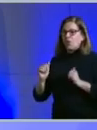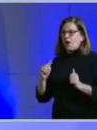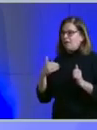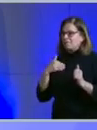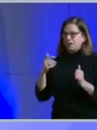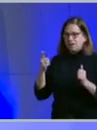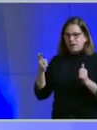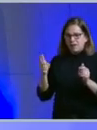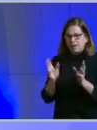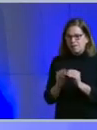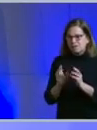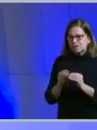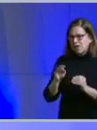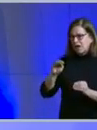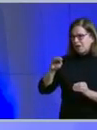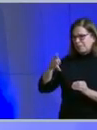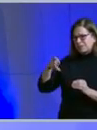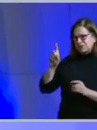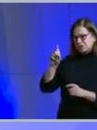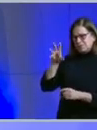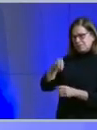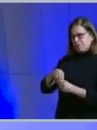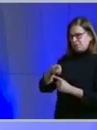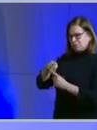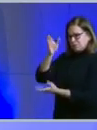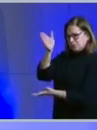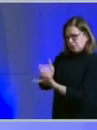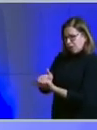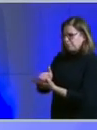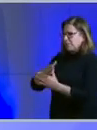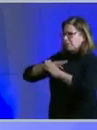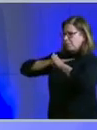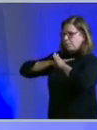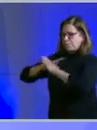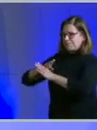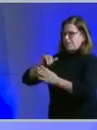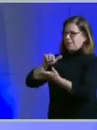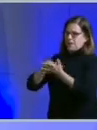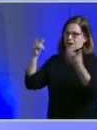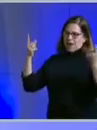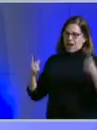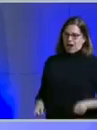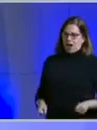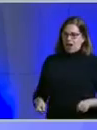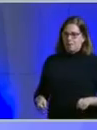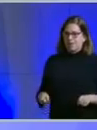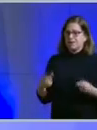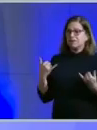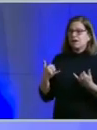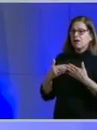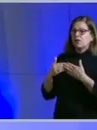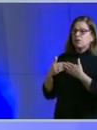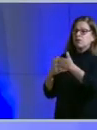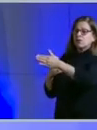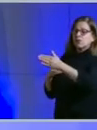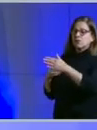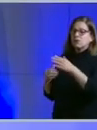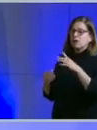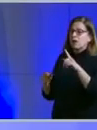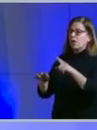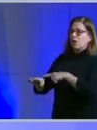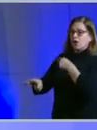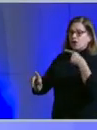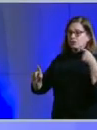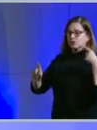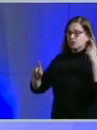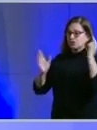to get involved in stopping that from occurring. When you talk long term, we are finally coming